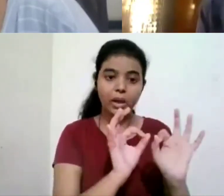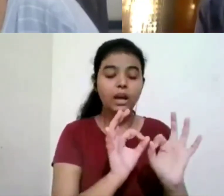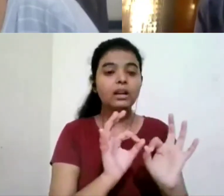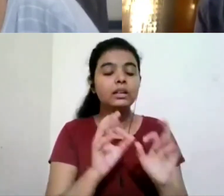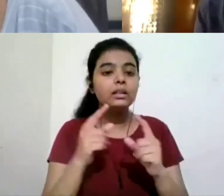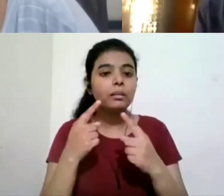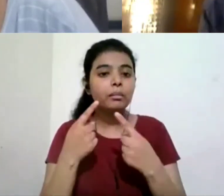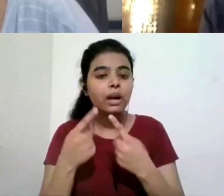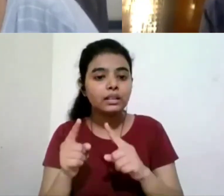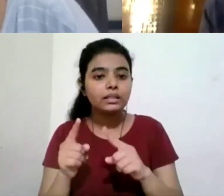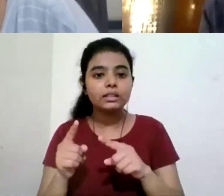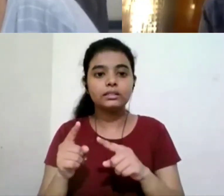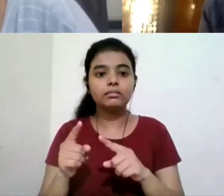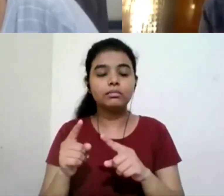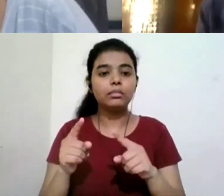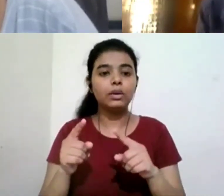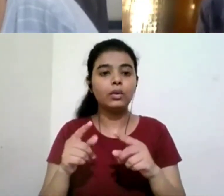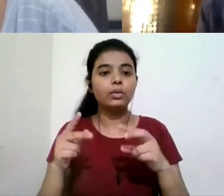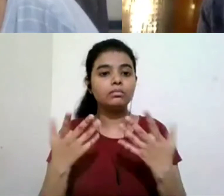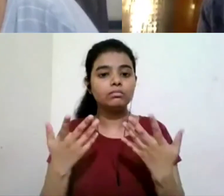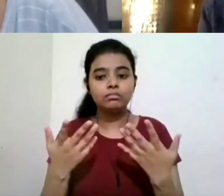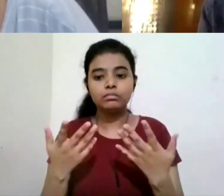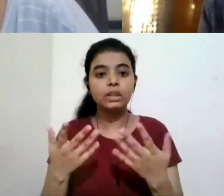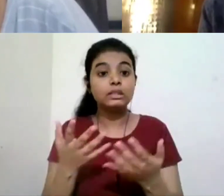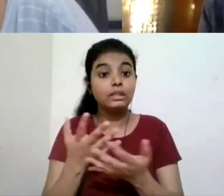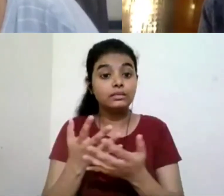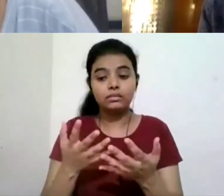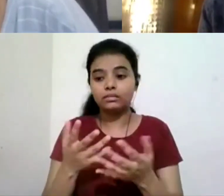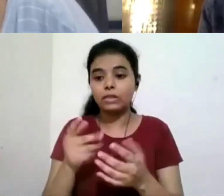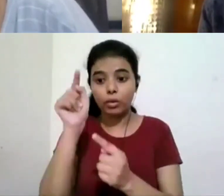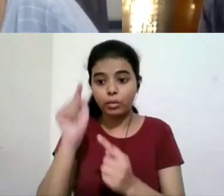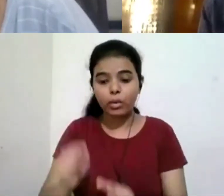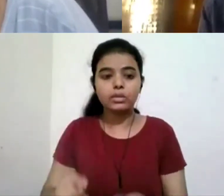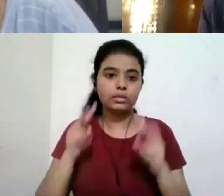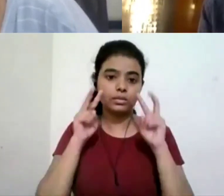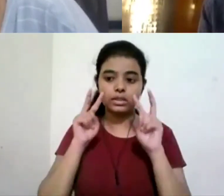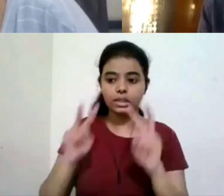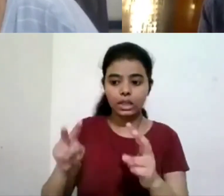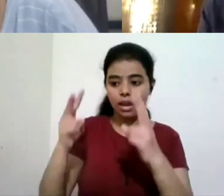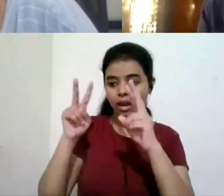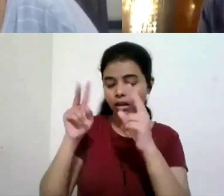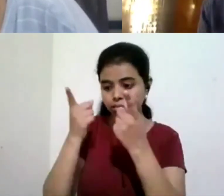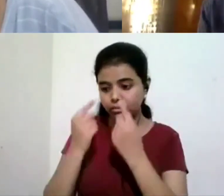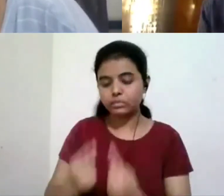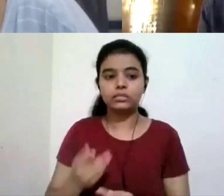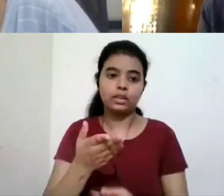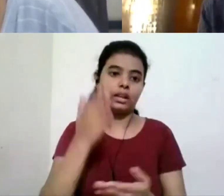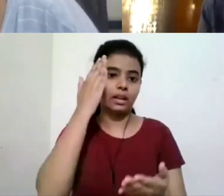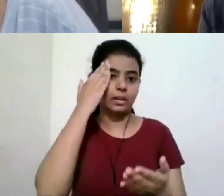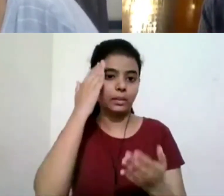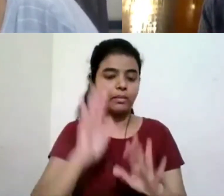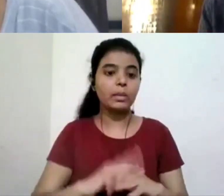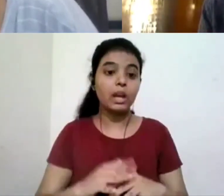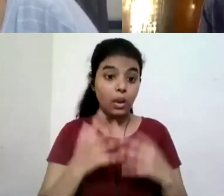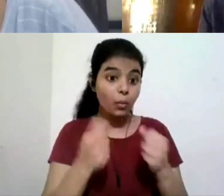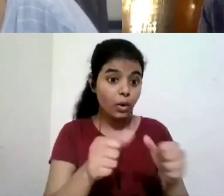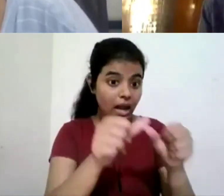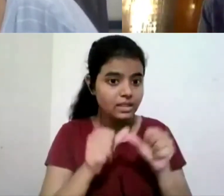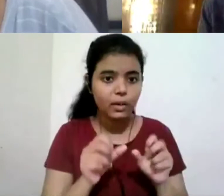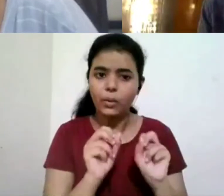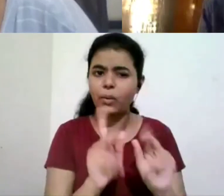of a reflection on the things. So if you can just comment on it, it's okay.